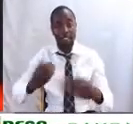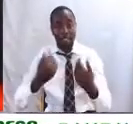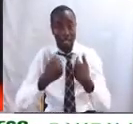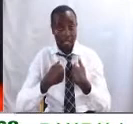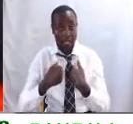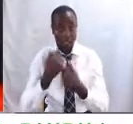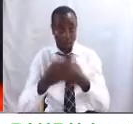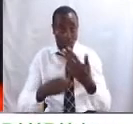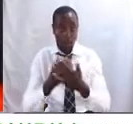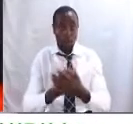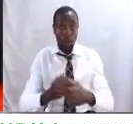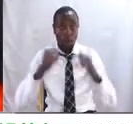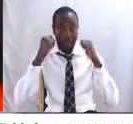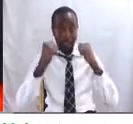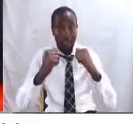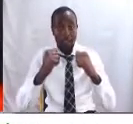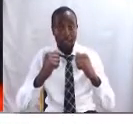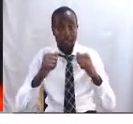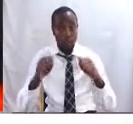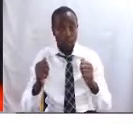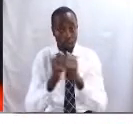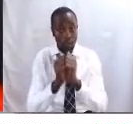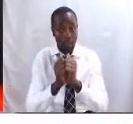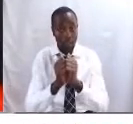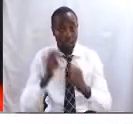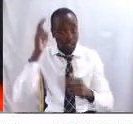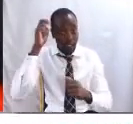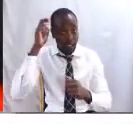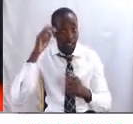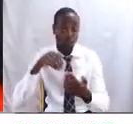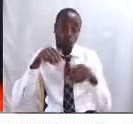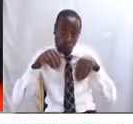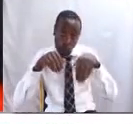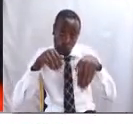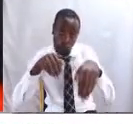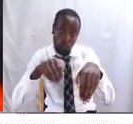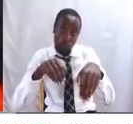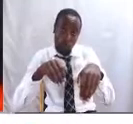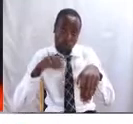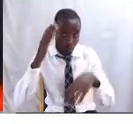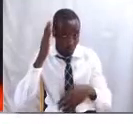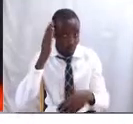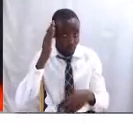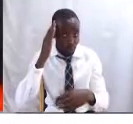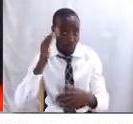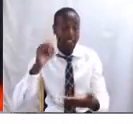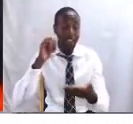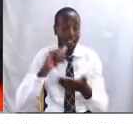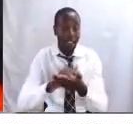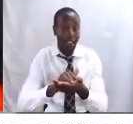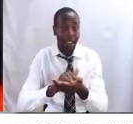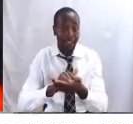them. And the devil doesn't mind. He follows us around, letting us have that